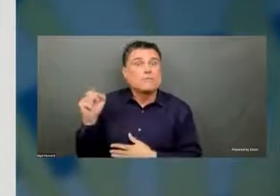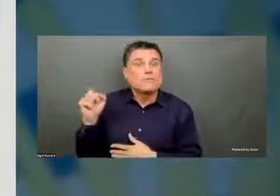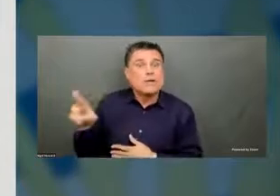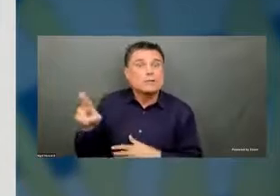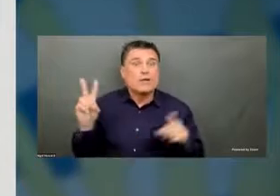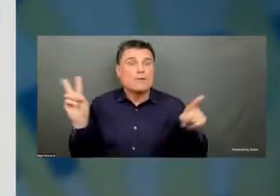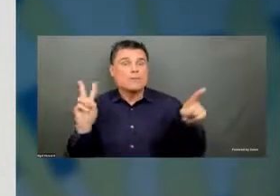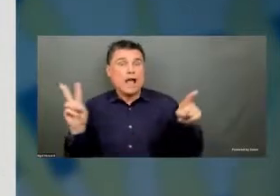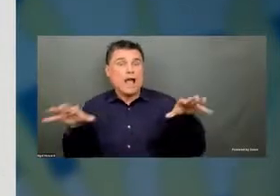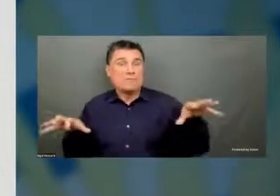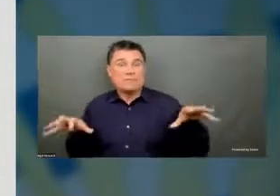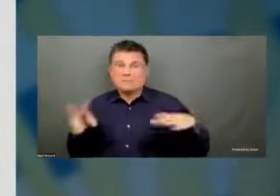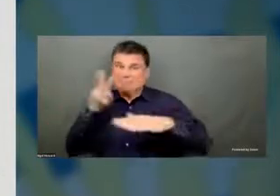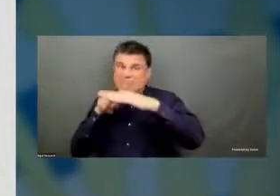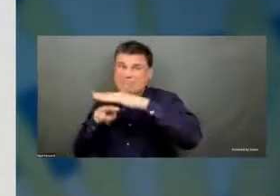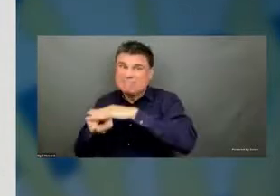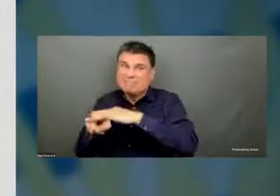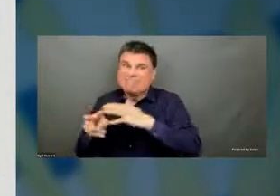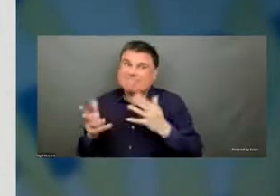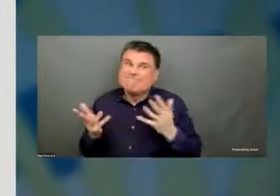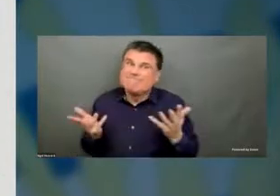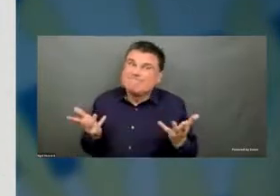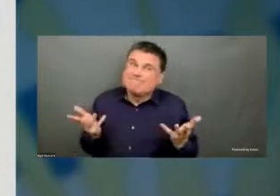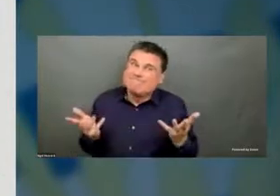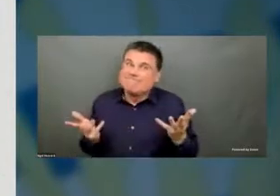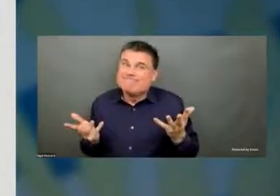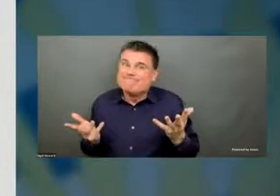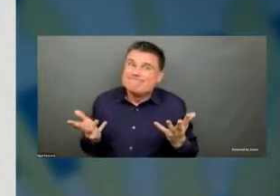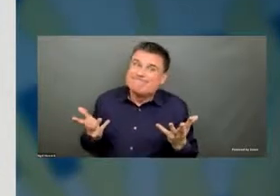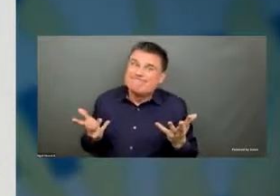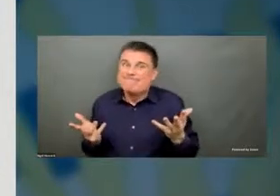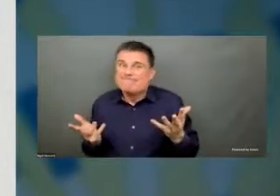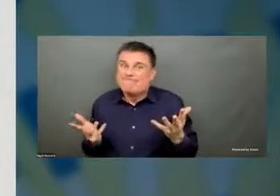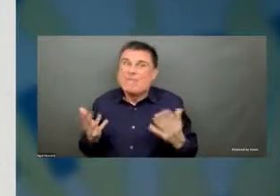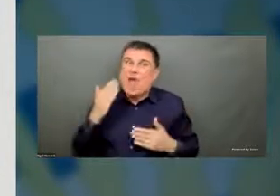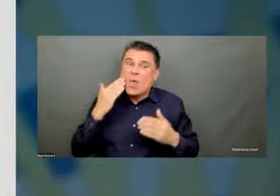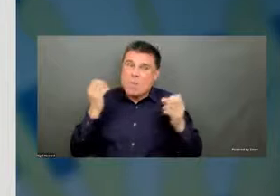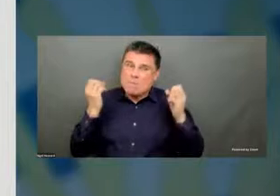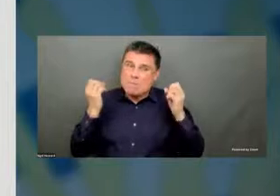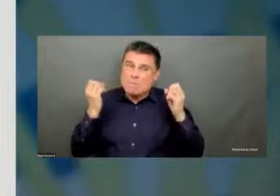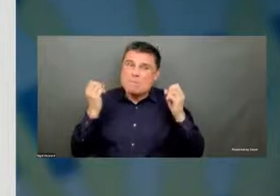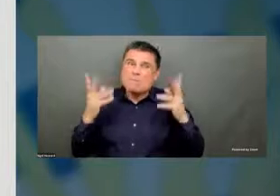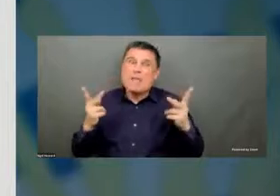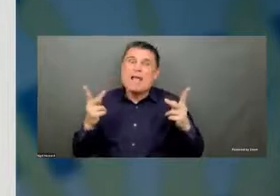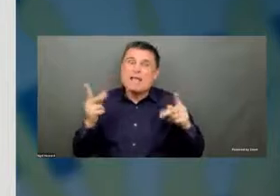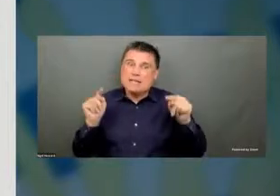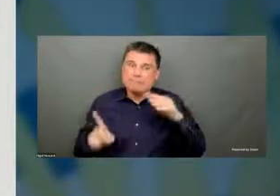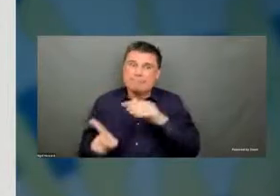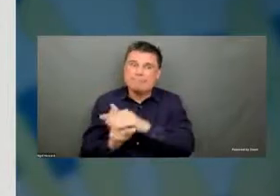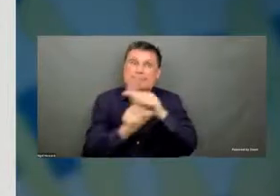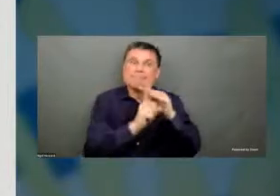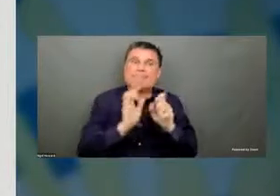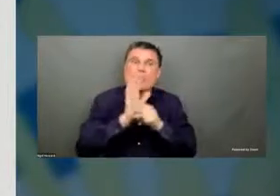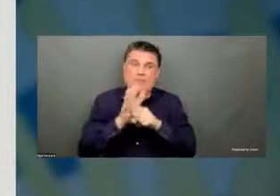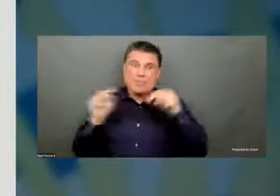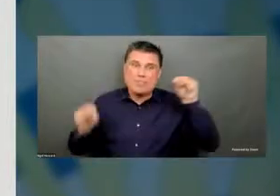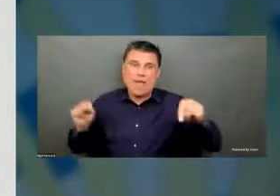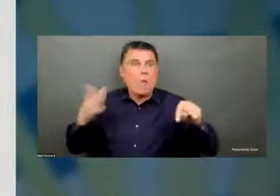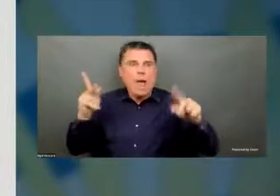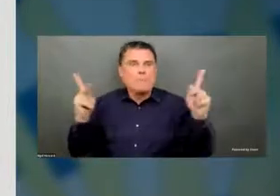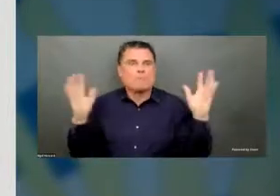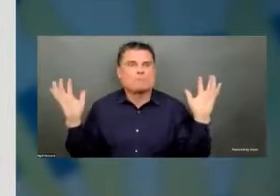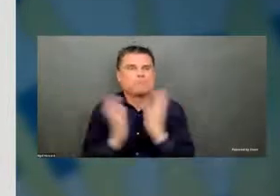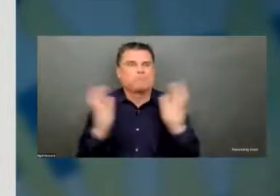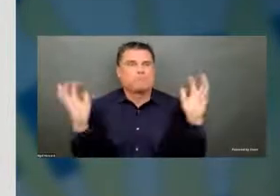where the higher numbers of cases are, but also the most population. So that is where we need to pay even more attention